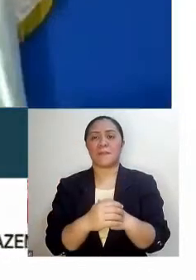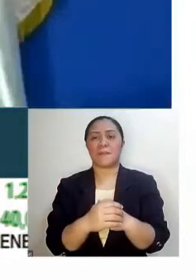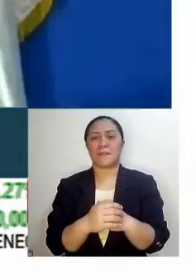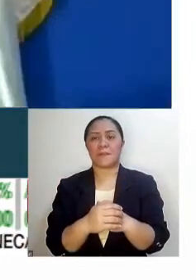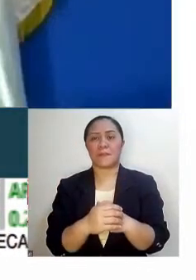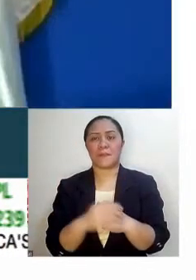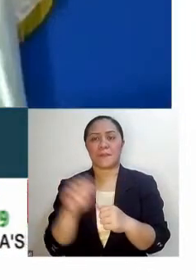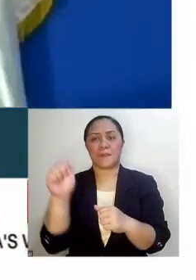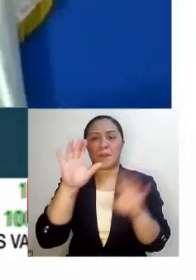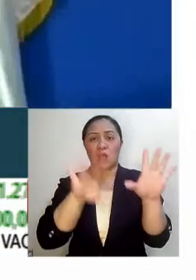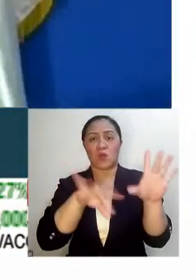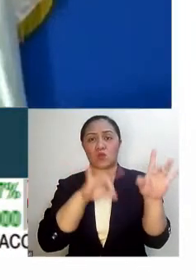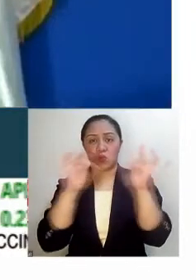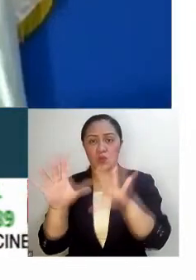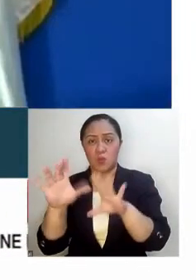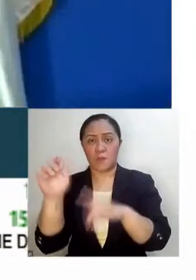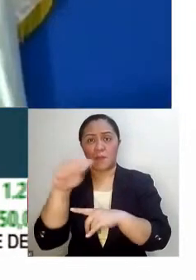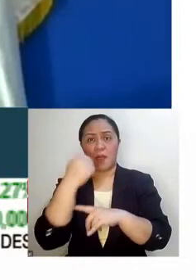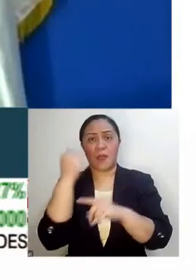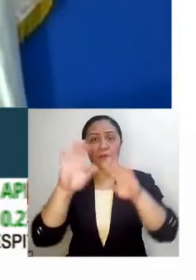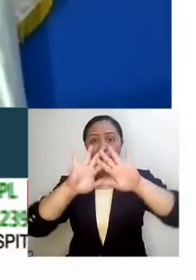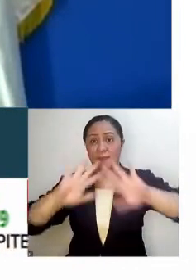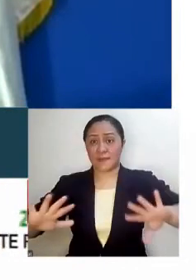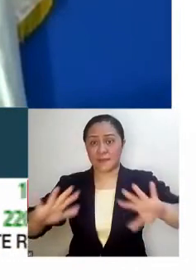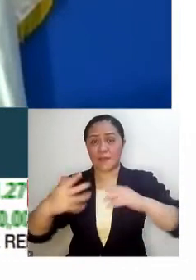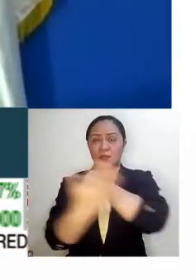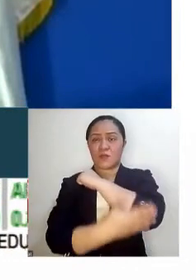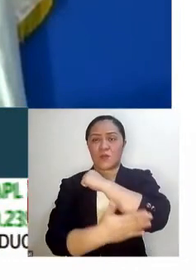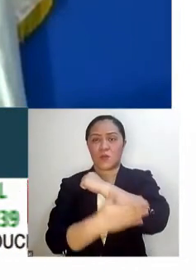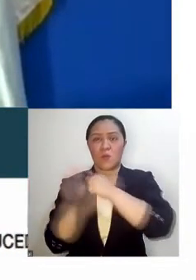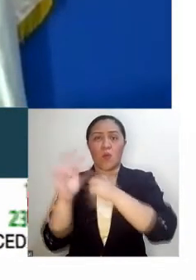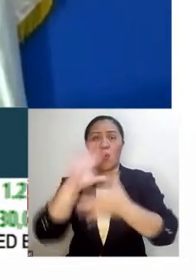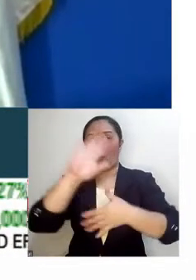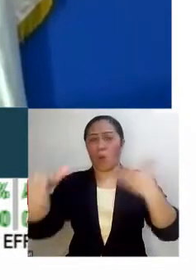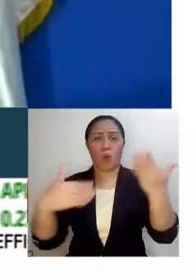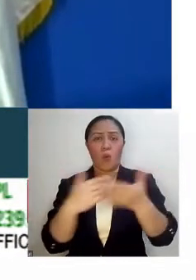Australia, and the ASEAN countries are all